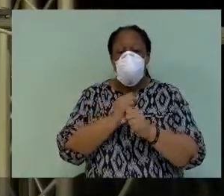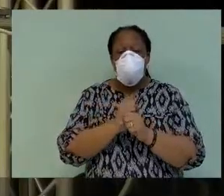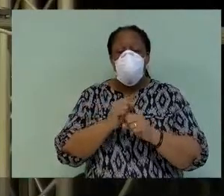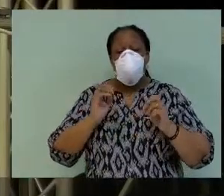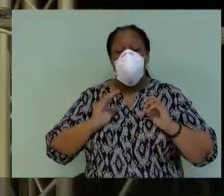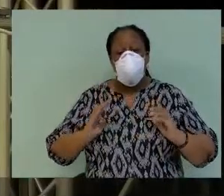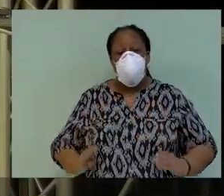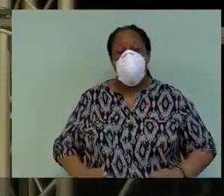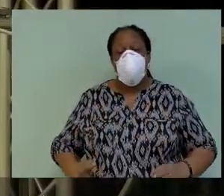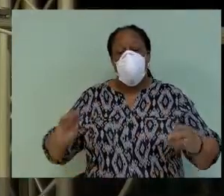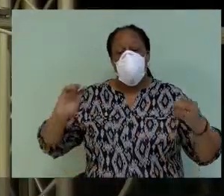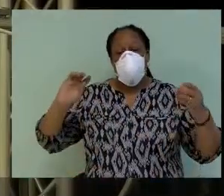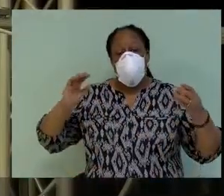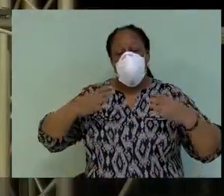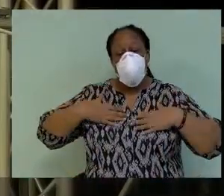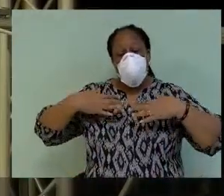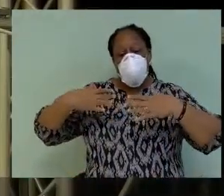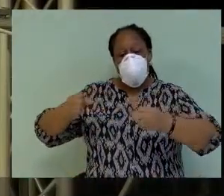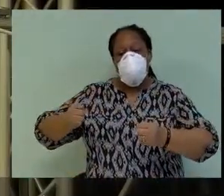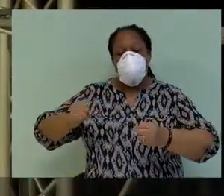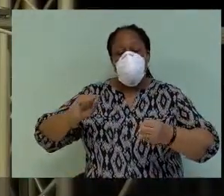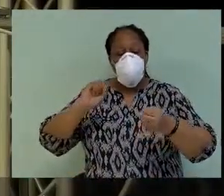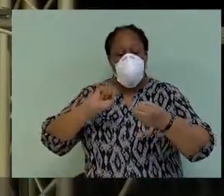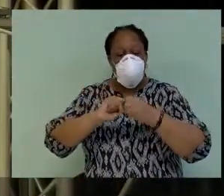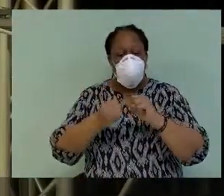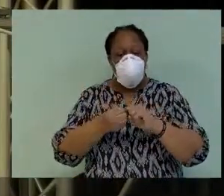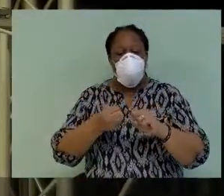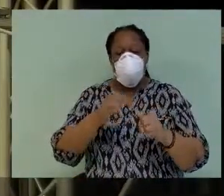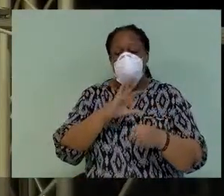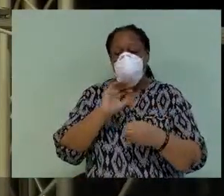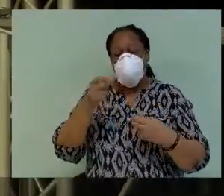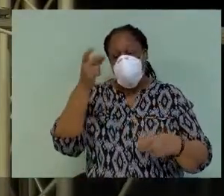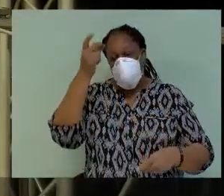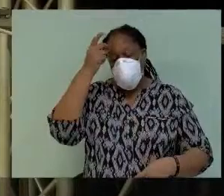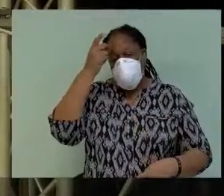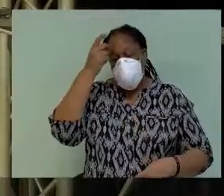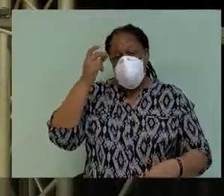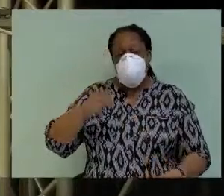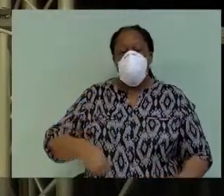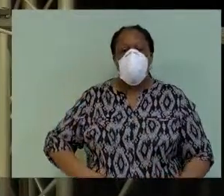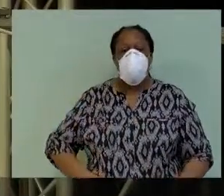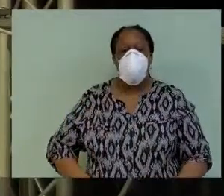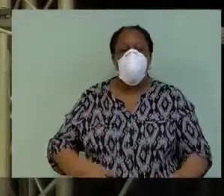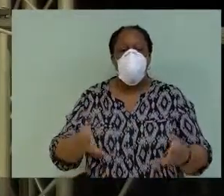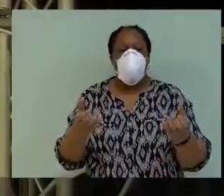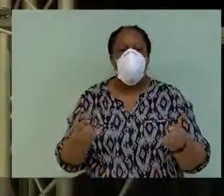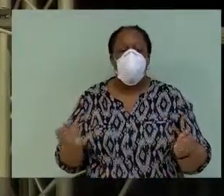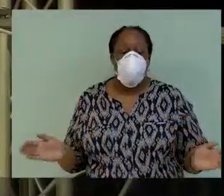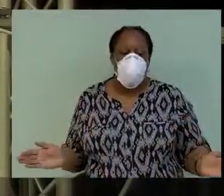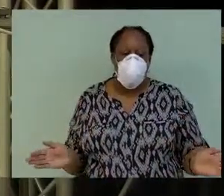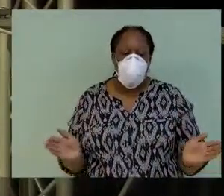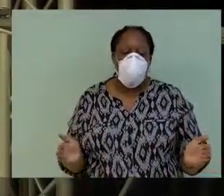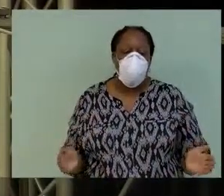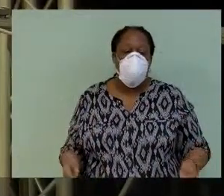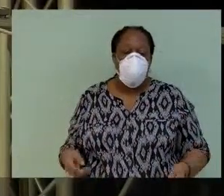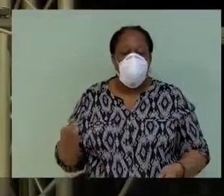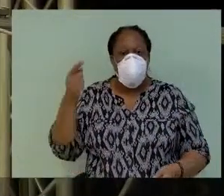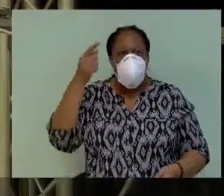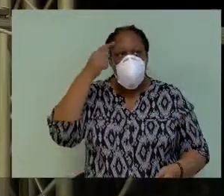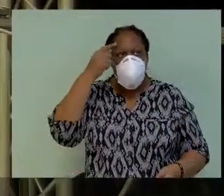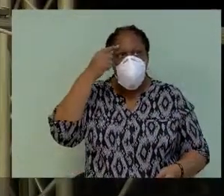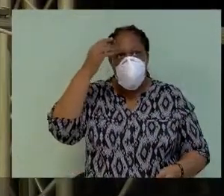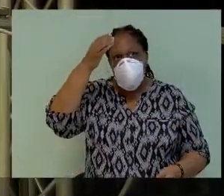to fight away the viruses. We want to encourage you to keep your mind on